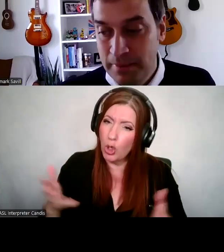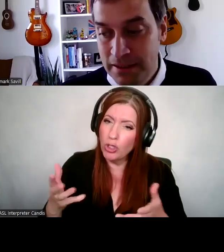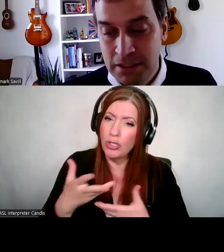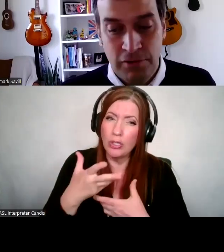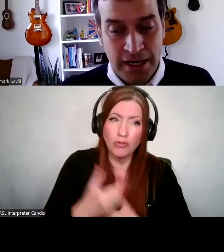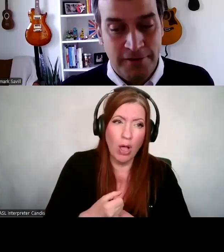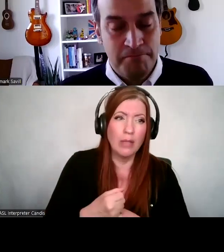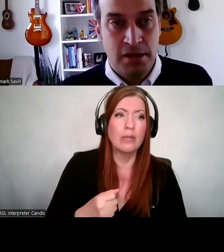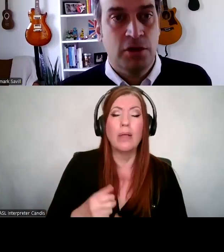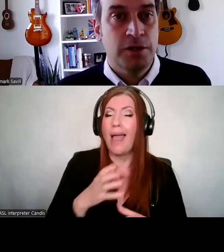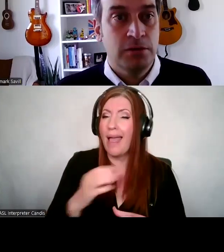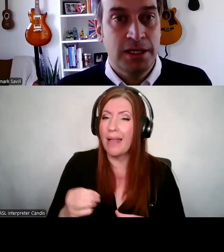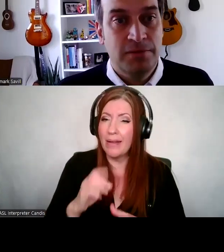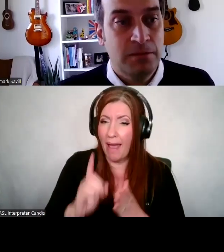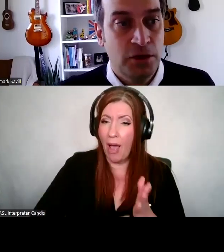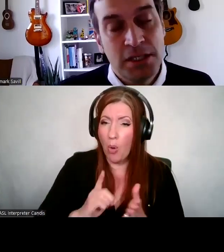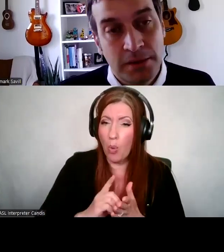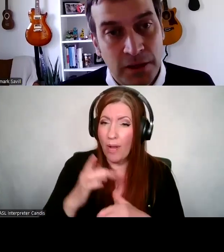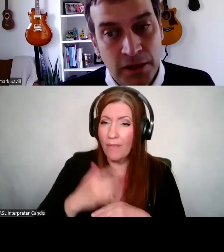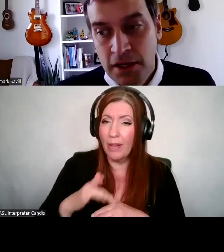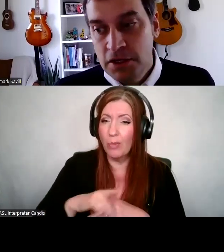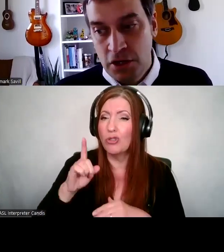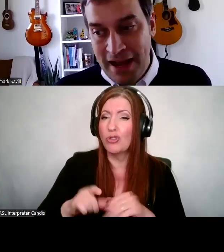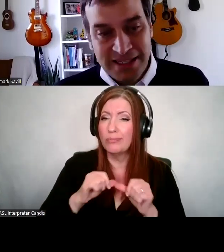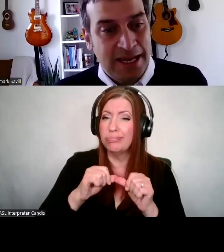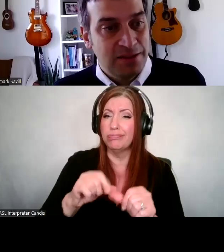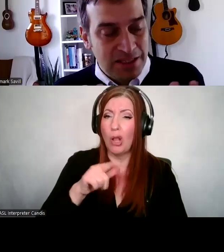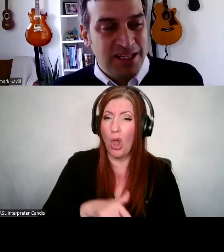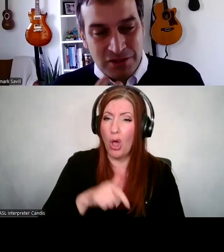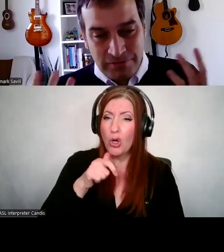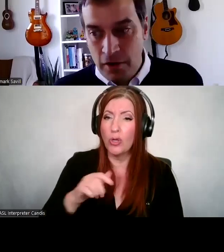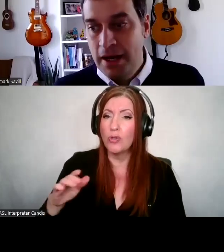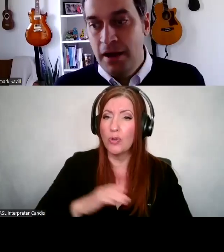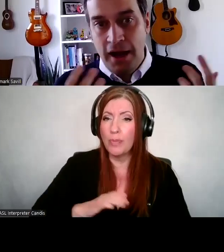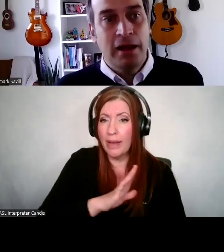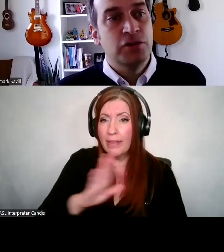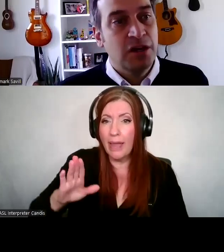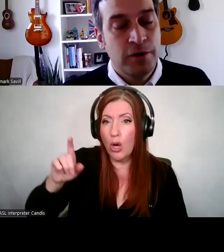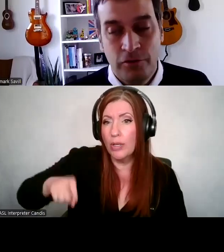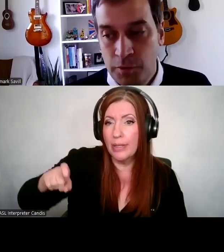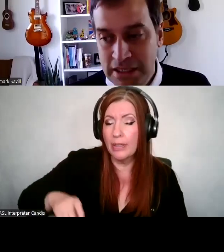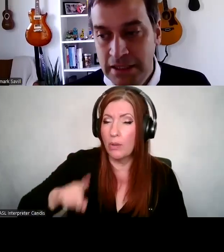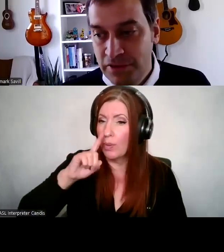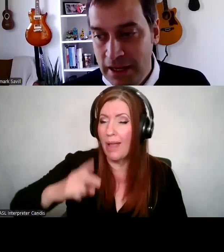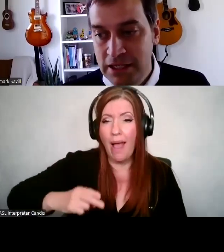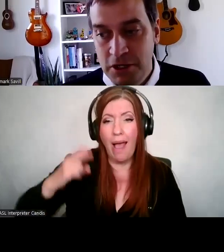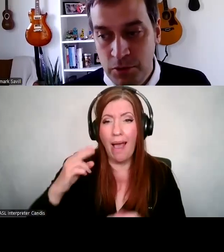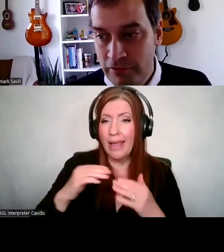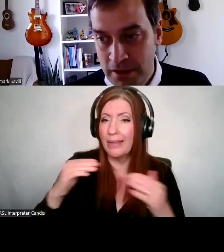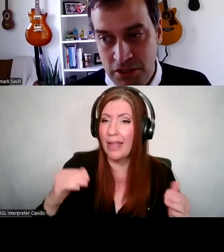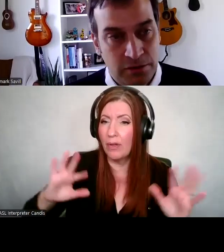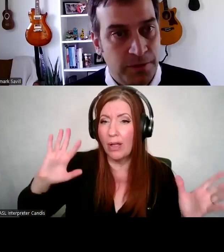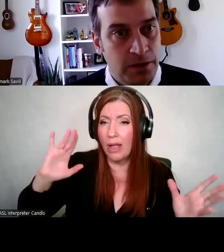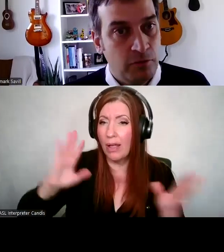hours availability to really kind of meet the critical needs of the community. So as I said, this is kind of just a very high-level summary of what we did. There is much